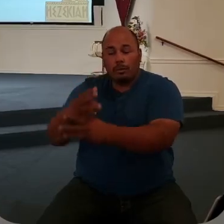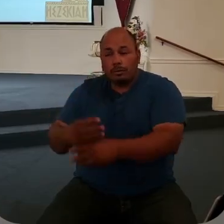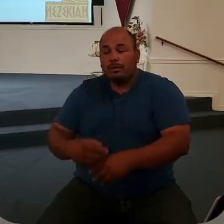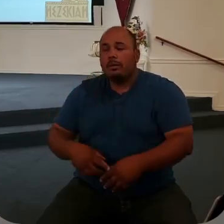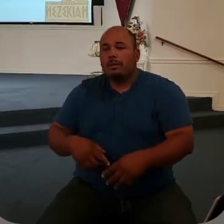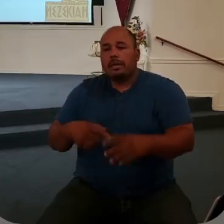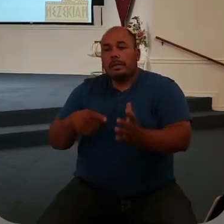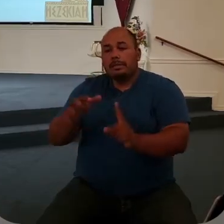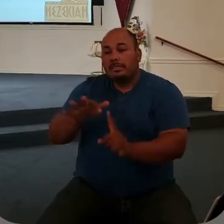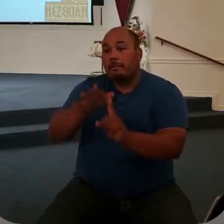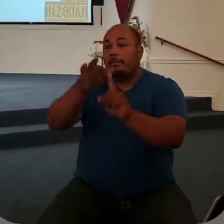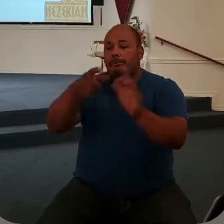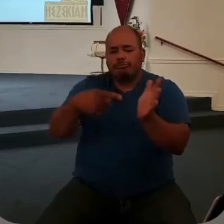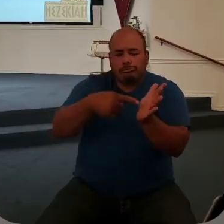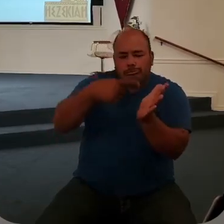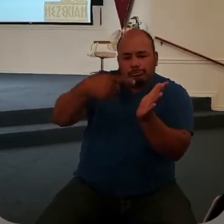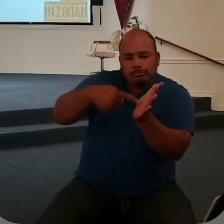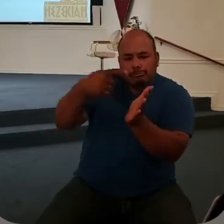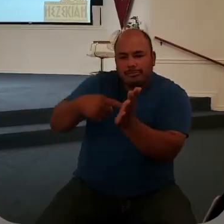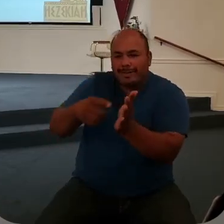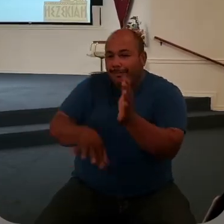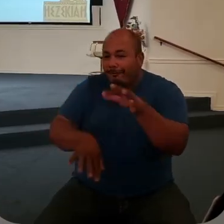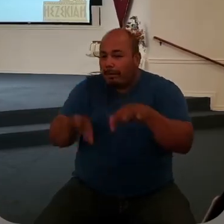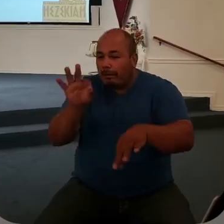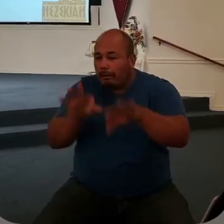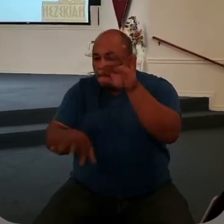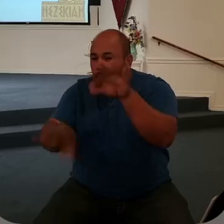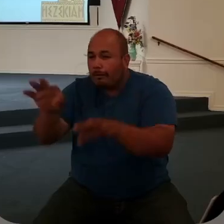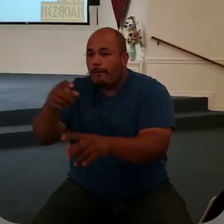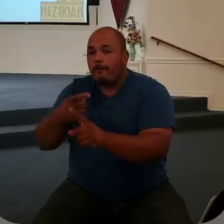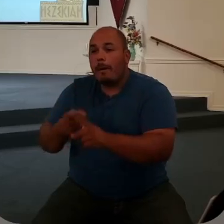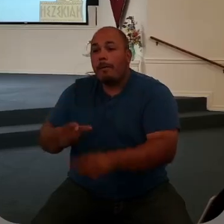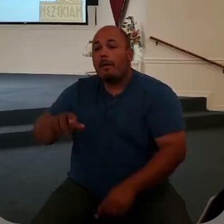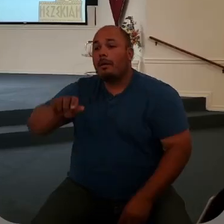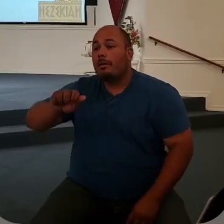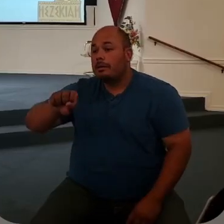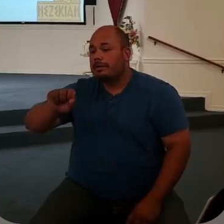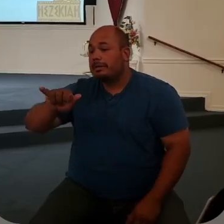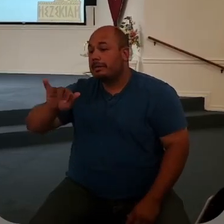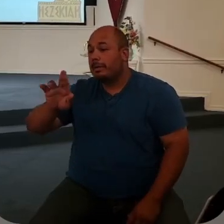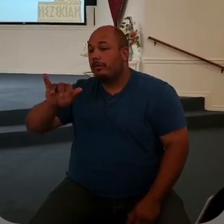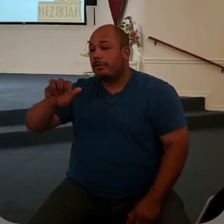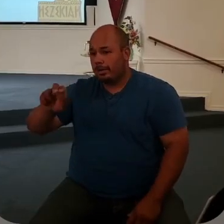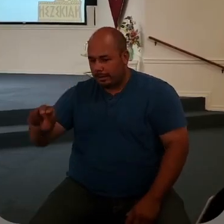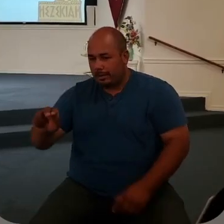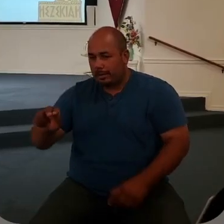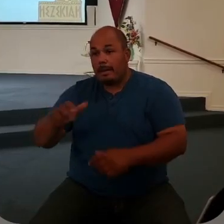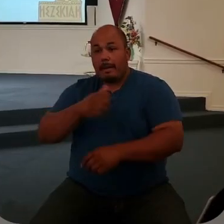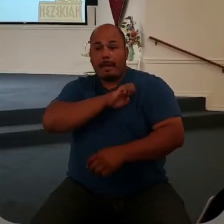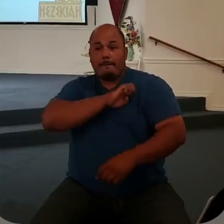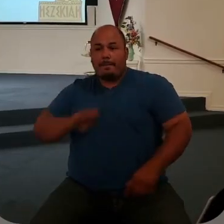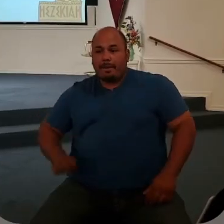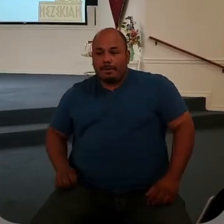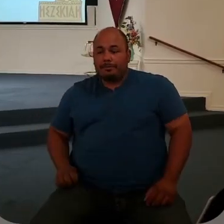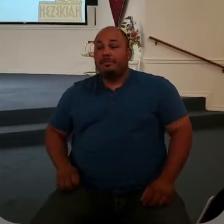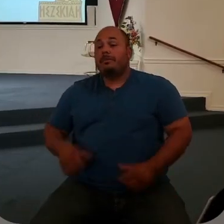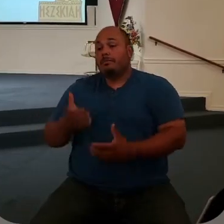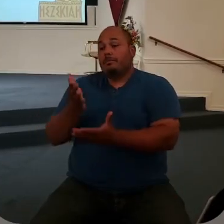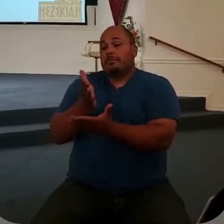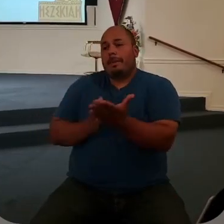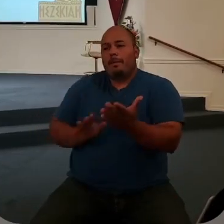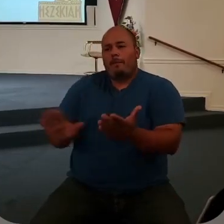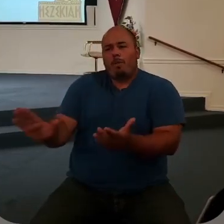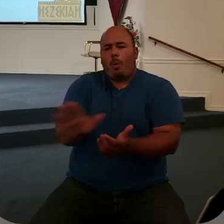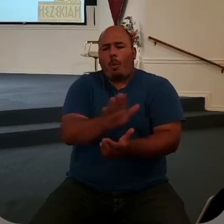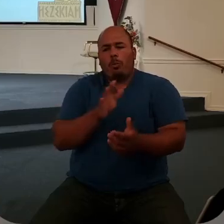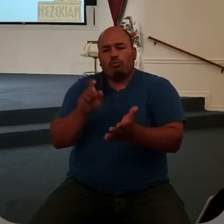ancient writings from the ancient Syrian Empire. Some of those writings actually mention